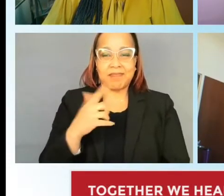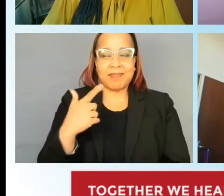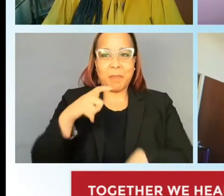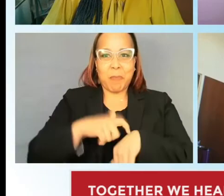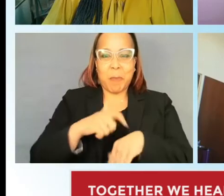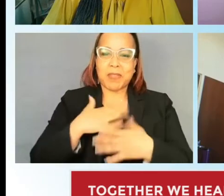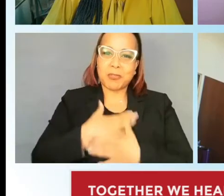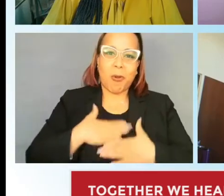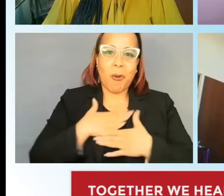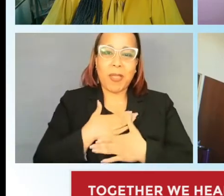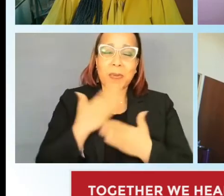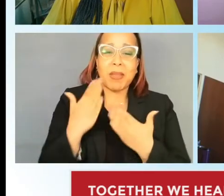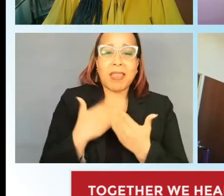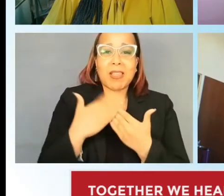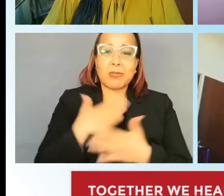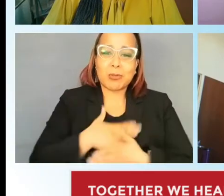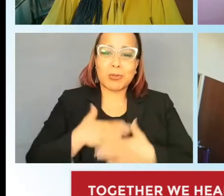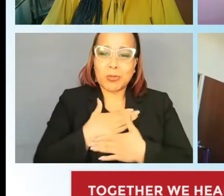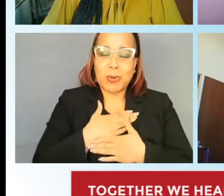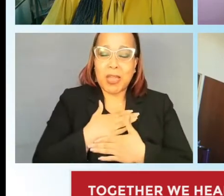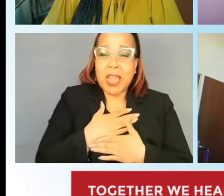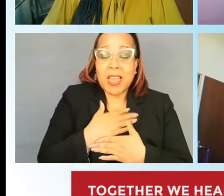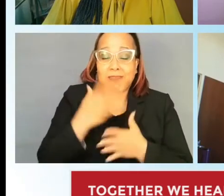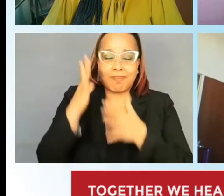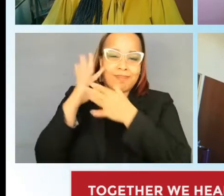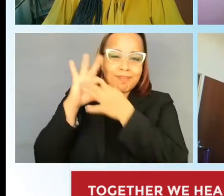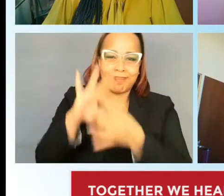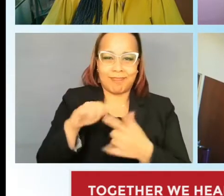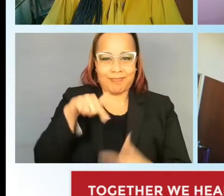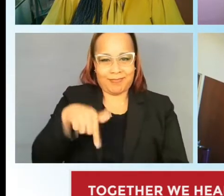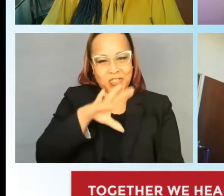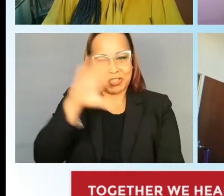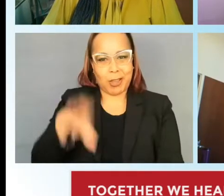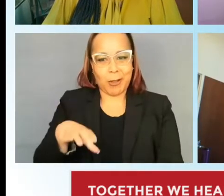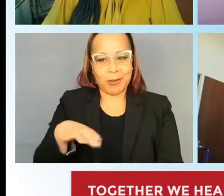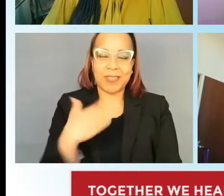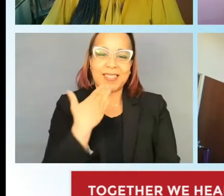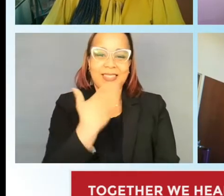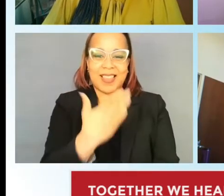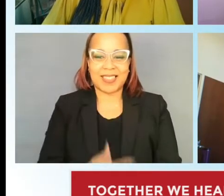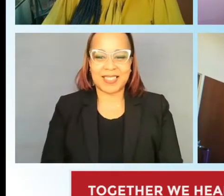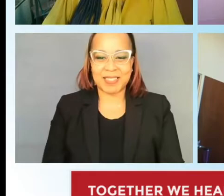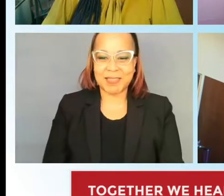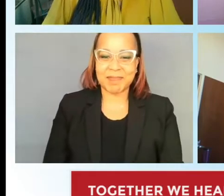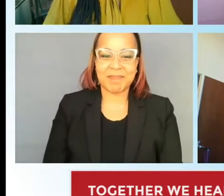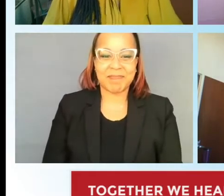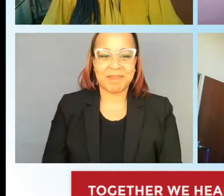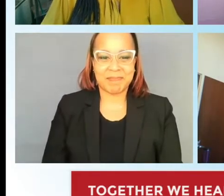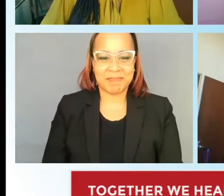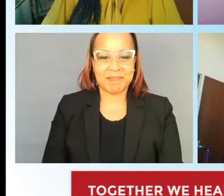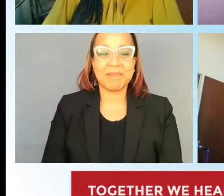easy to do. And it always reminds me of Chicago. Thanks. And certainly